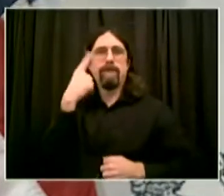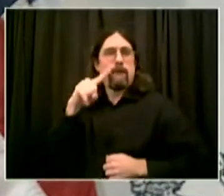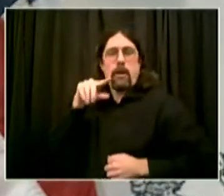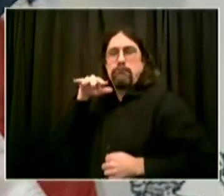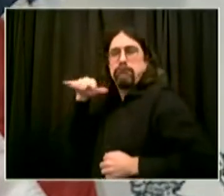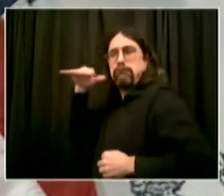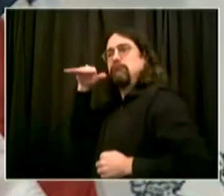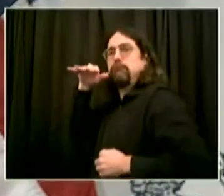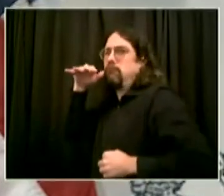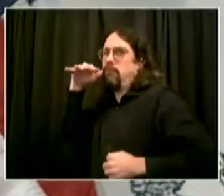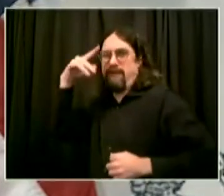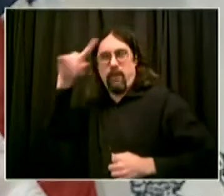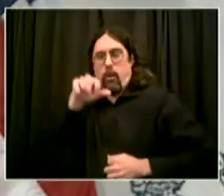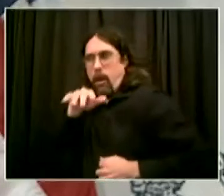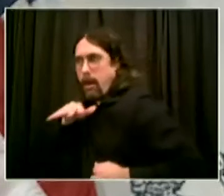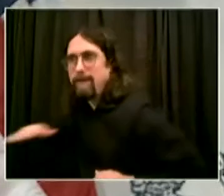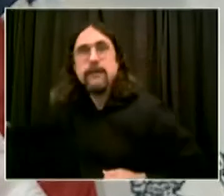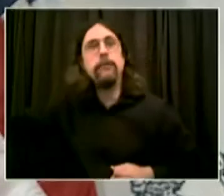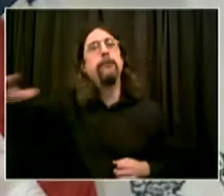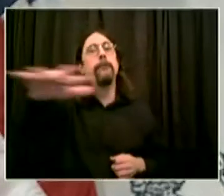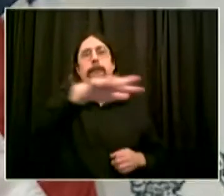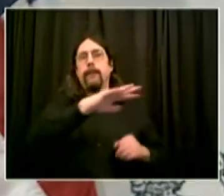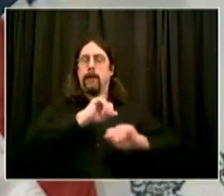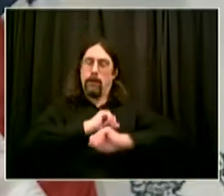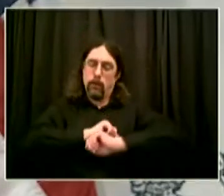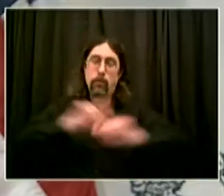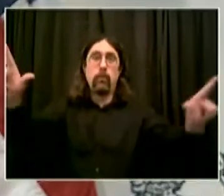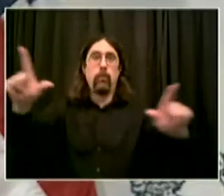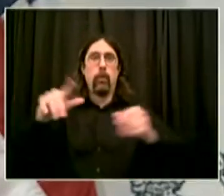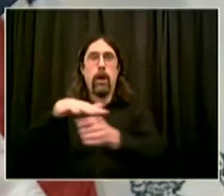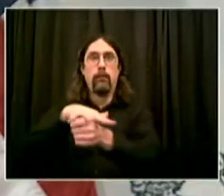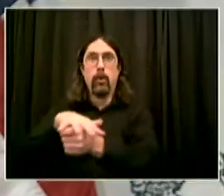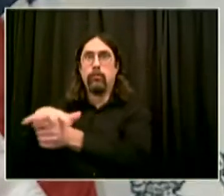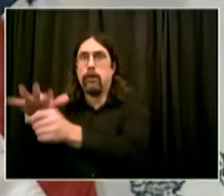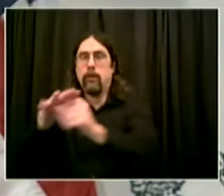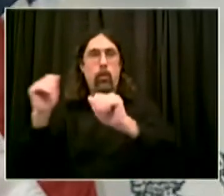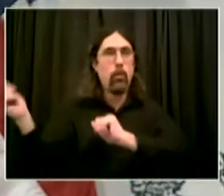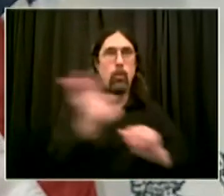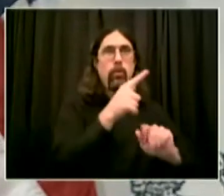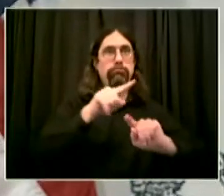to come back. This city is going to come back strong. It will be fairer. It will be better.